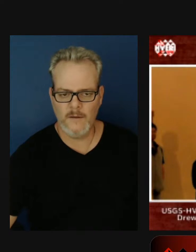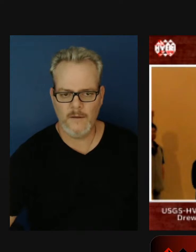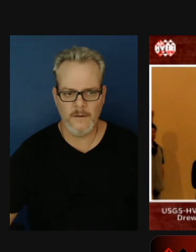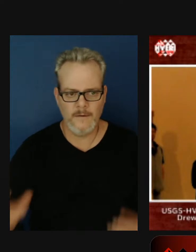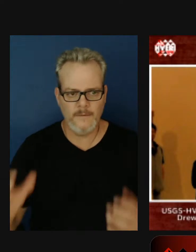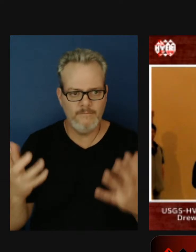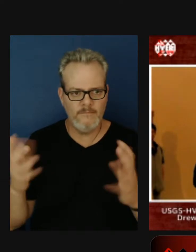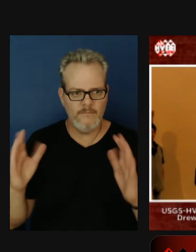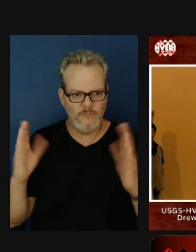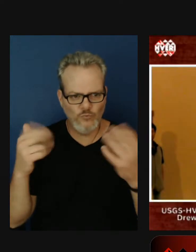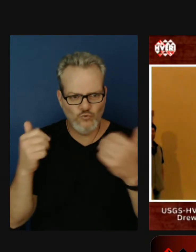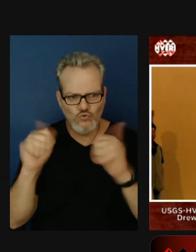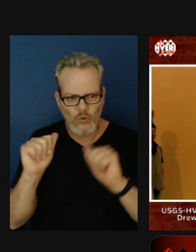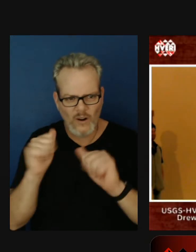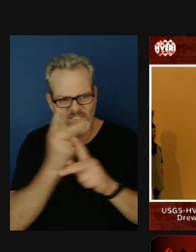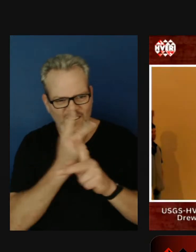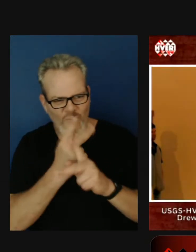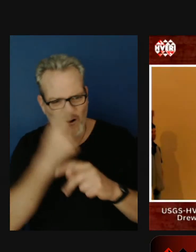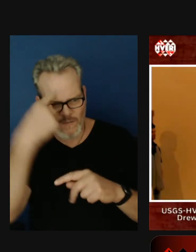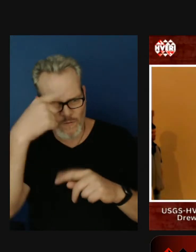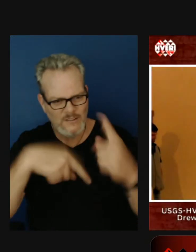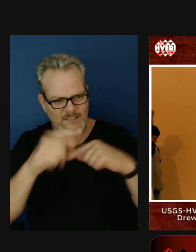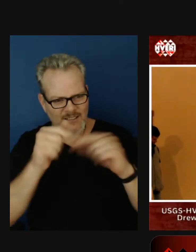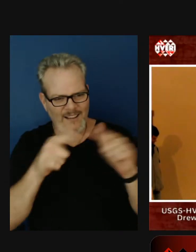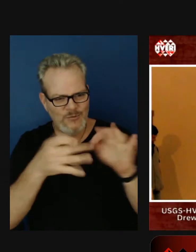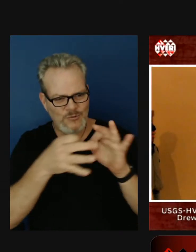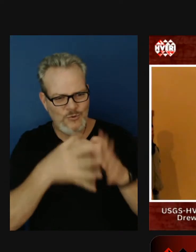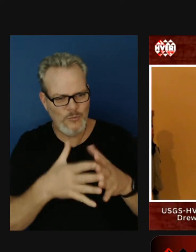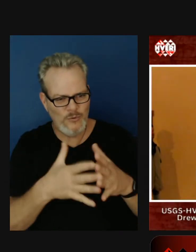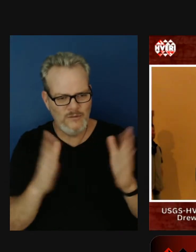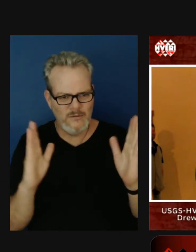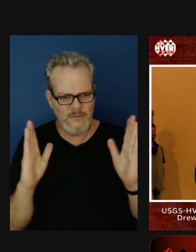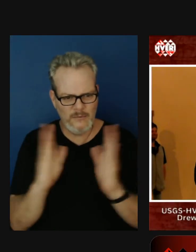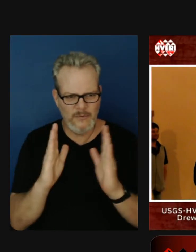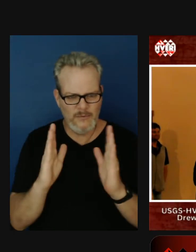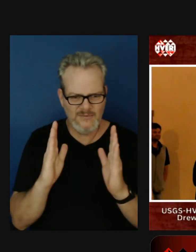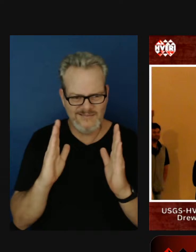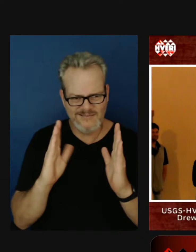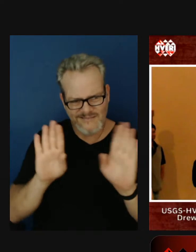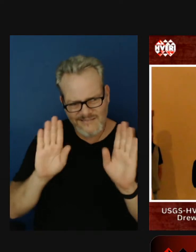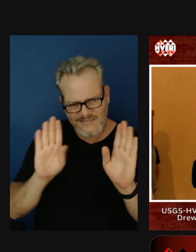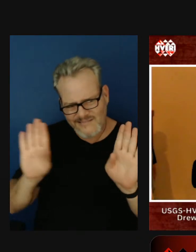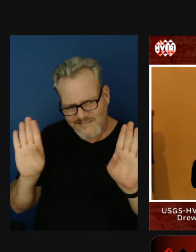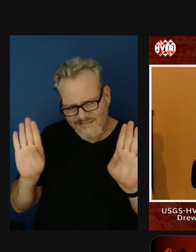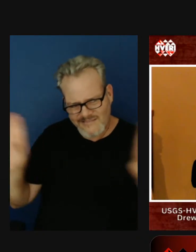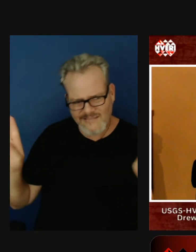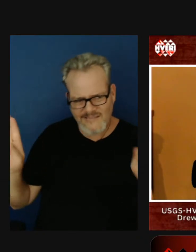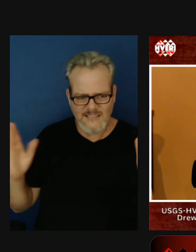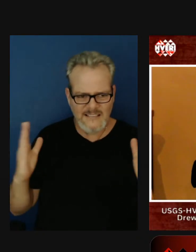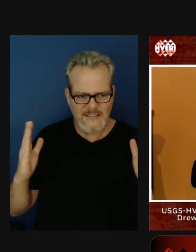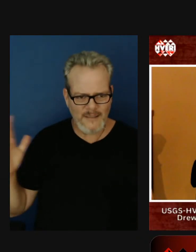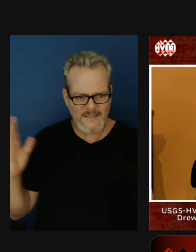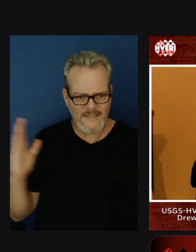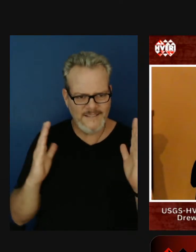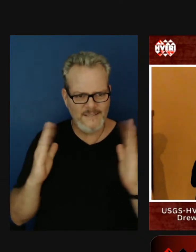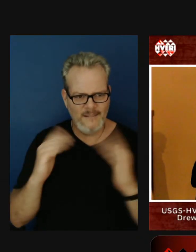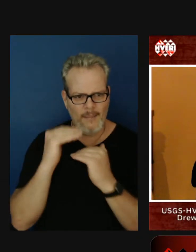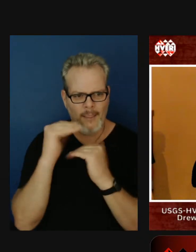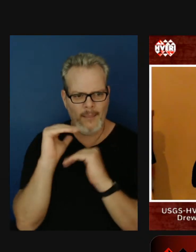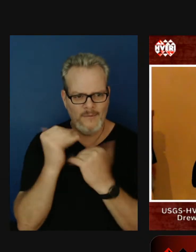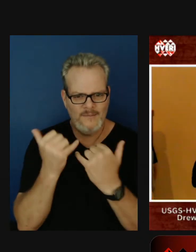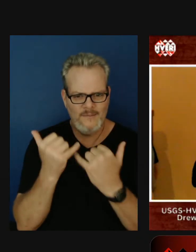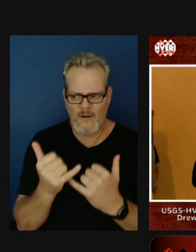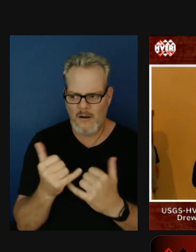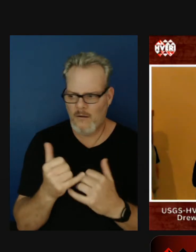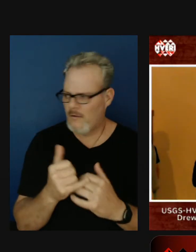tonight. Drew is from Illinois and has a bachelor's and master's from Southern Illinois University and a